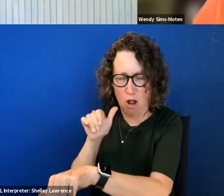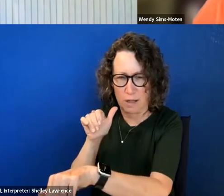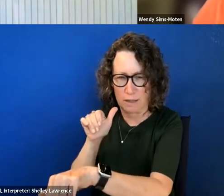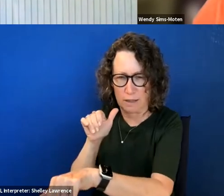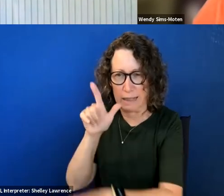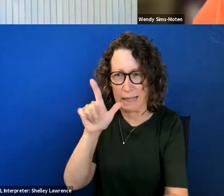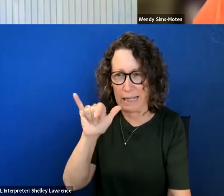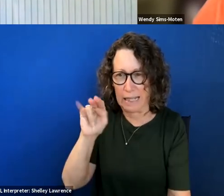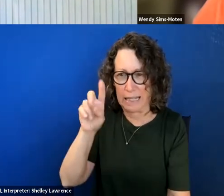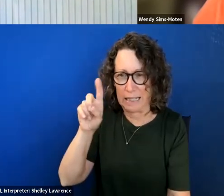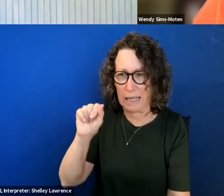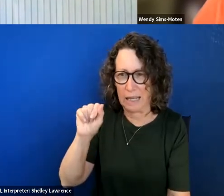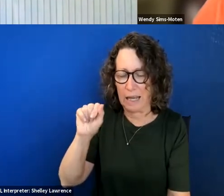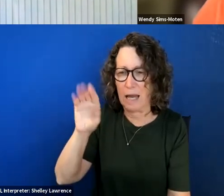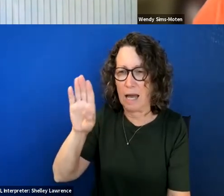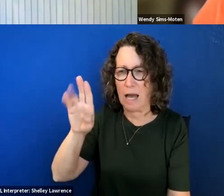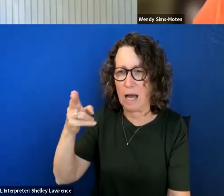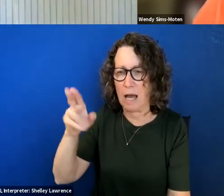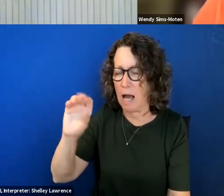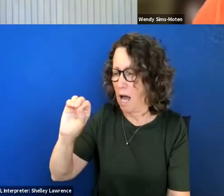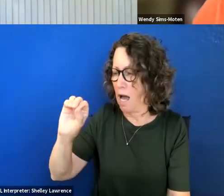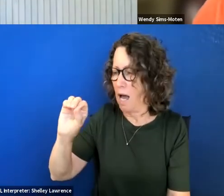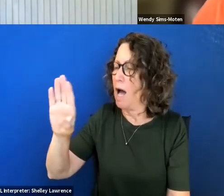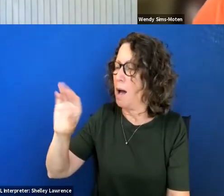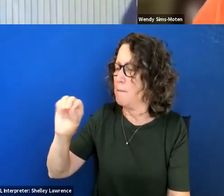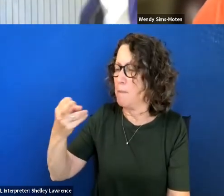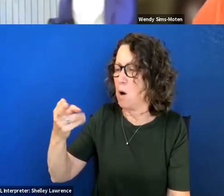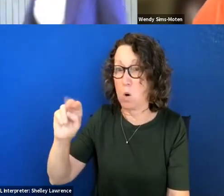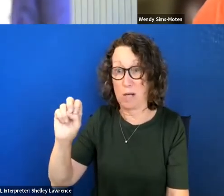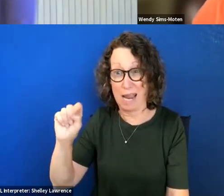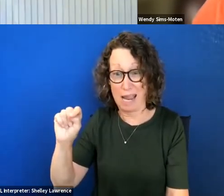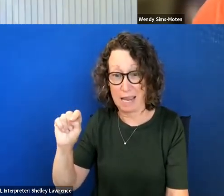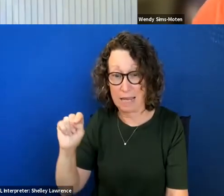and hopefully I can hear it better.